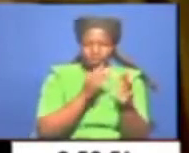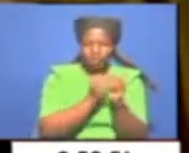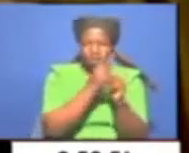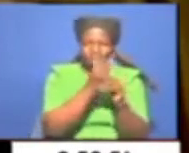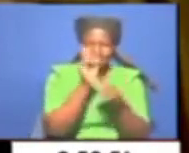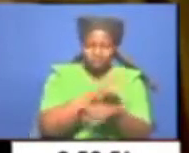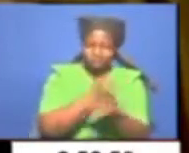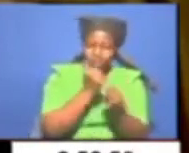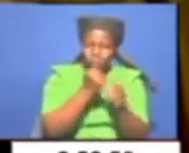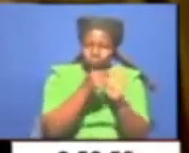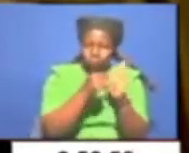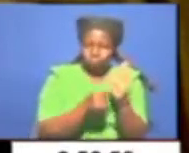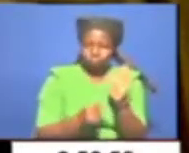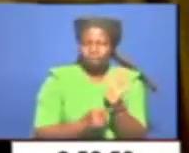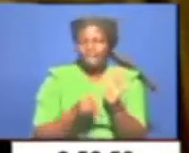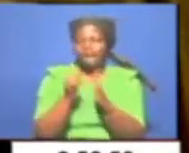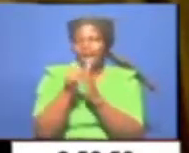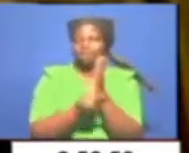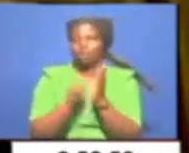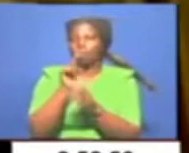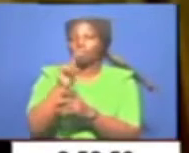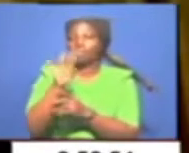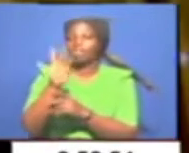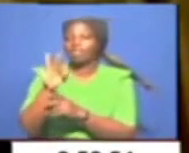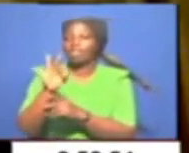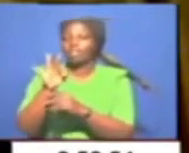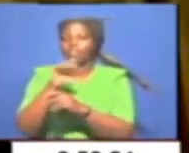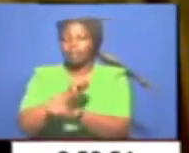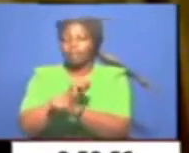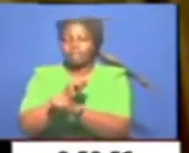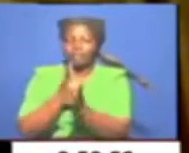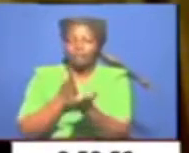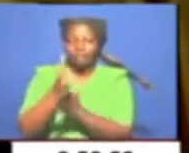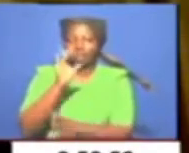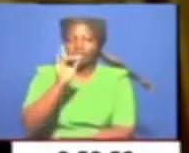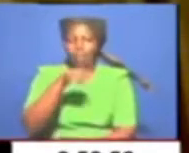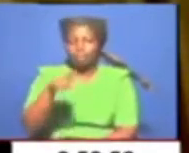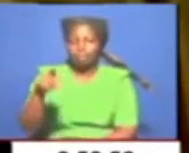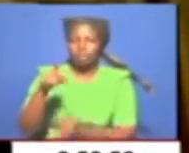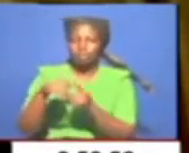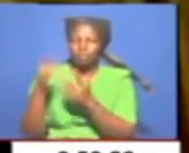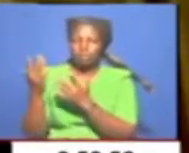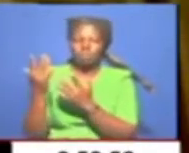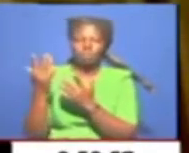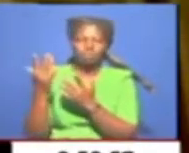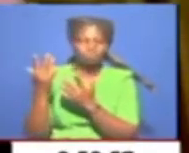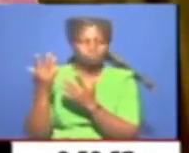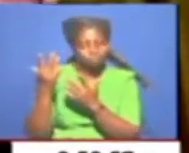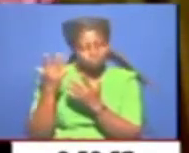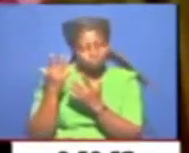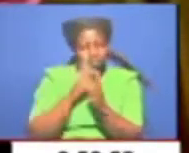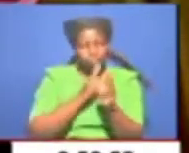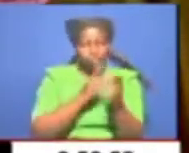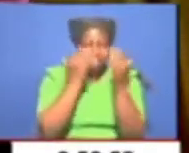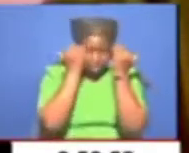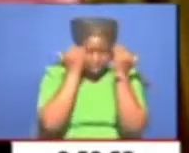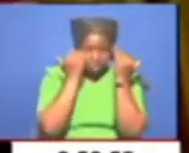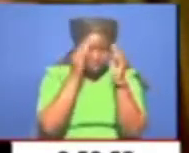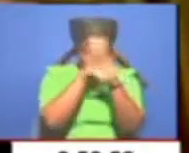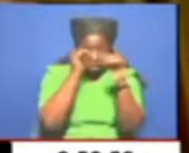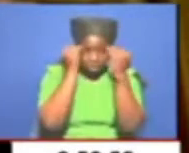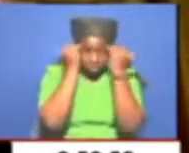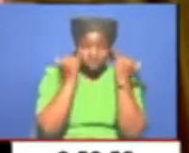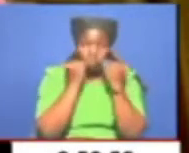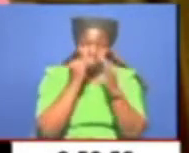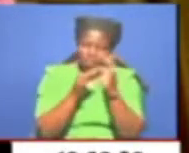Article 143 protects the rights of the DPP to bring any prosecution against the president if he was involved in such a minor